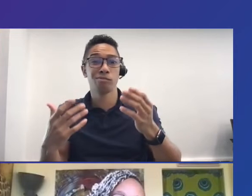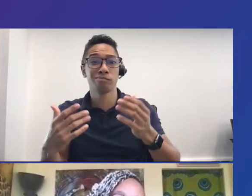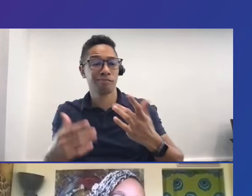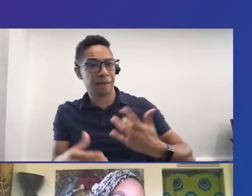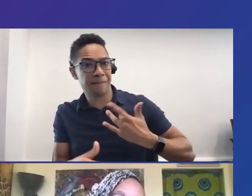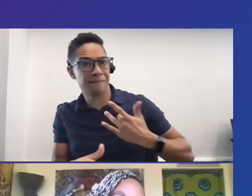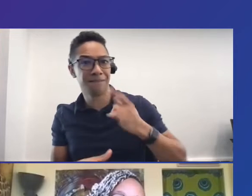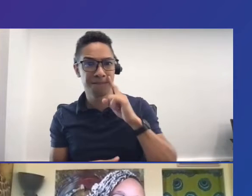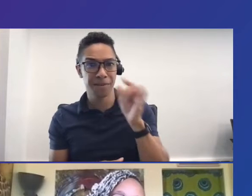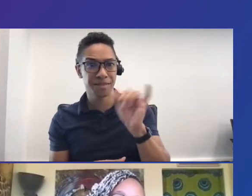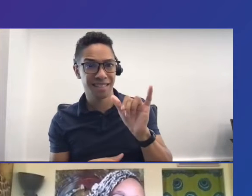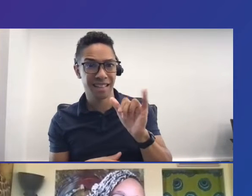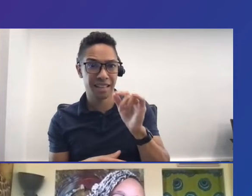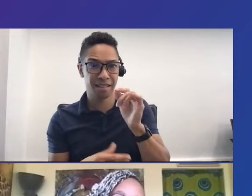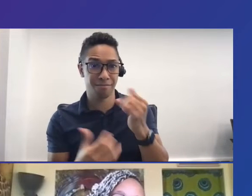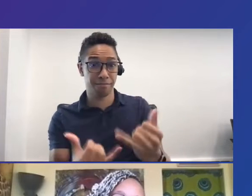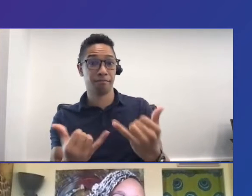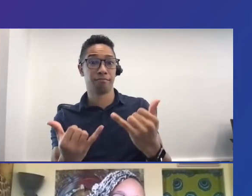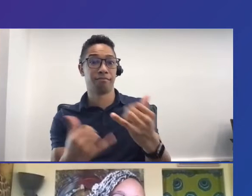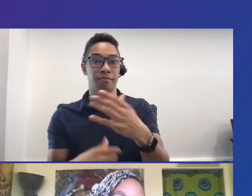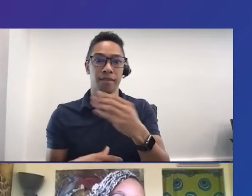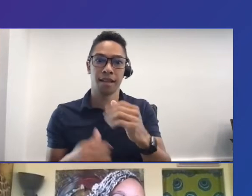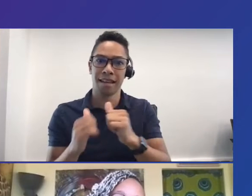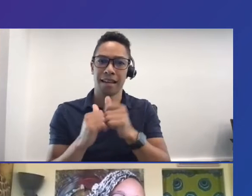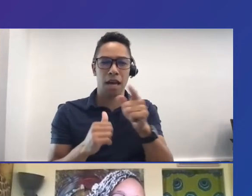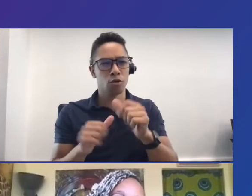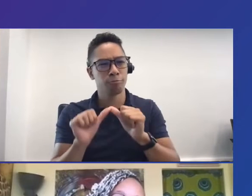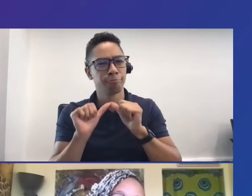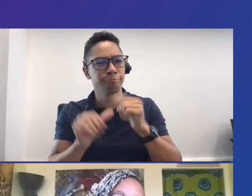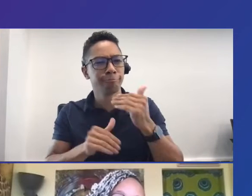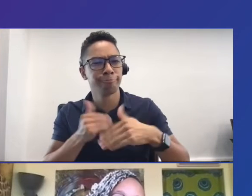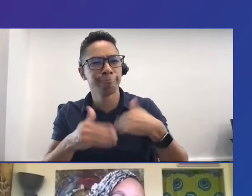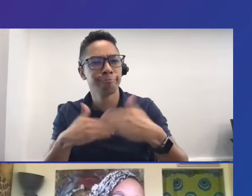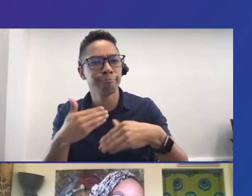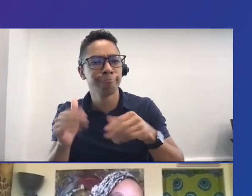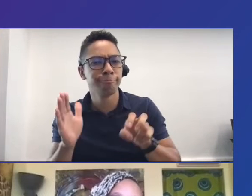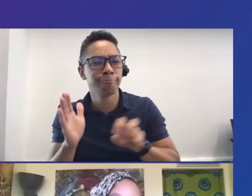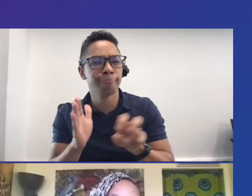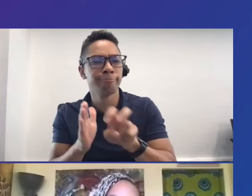for you now, and how you're navigating that.